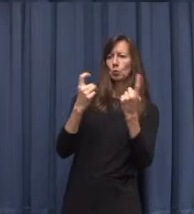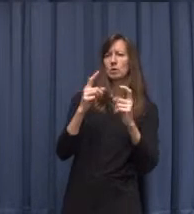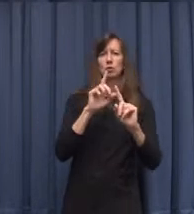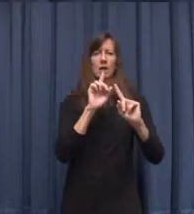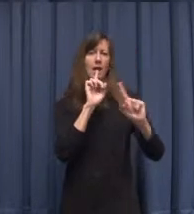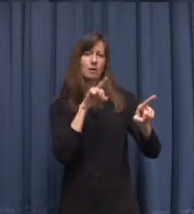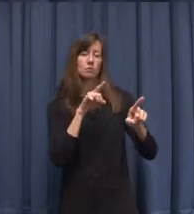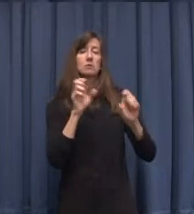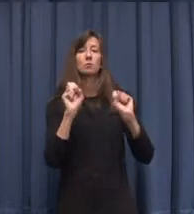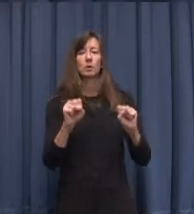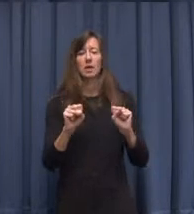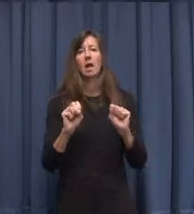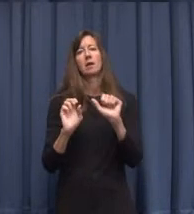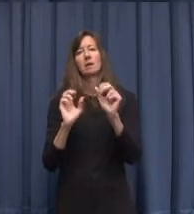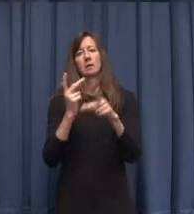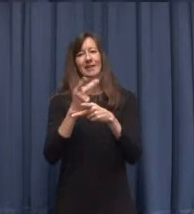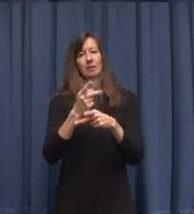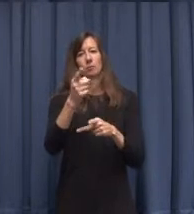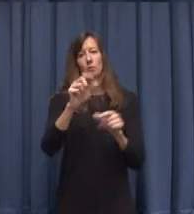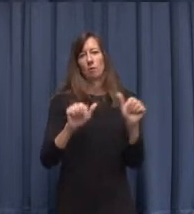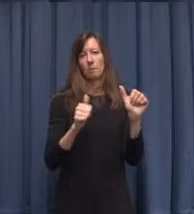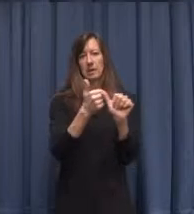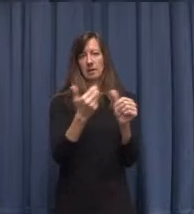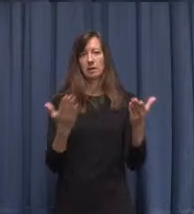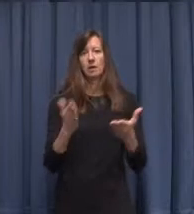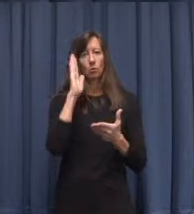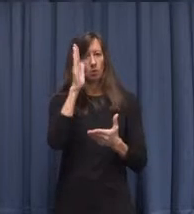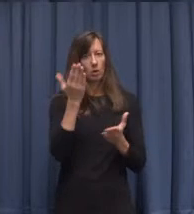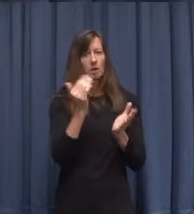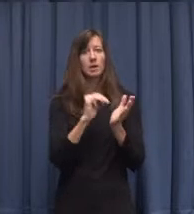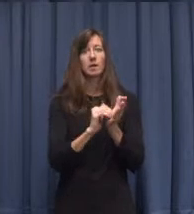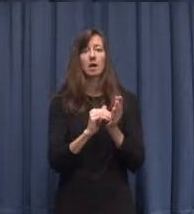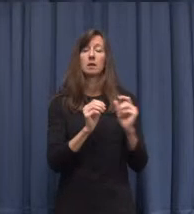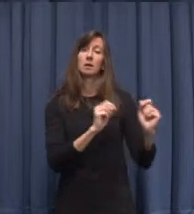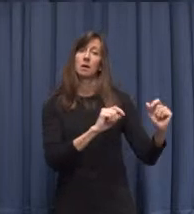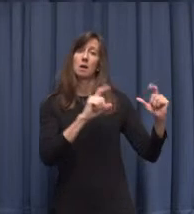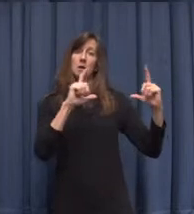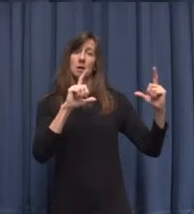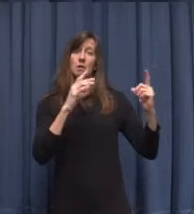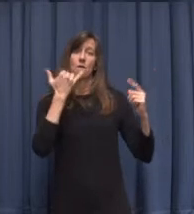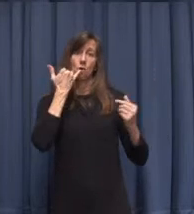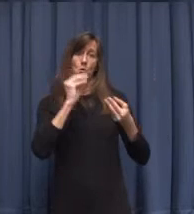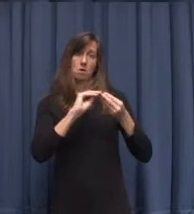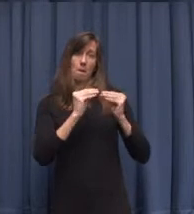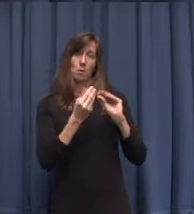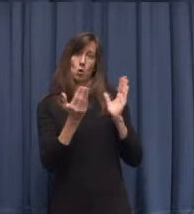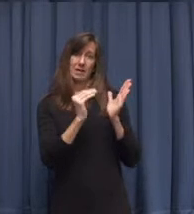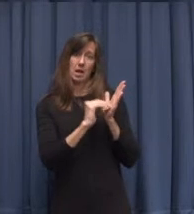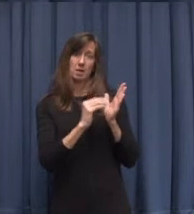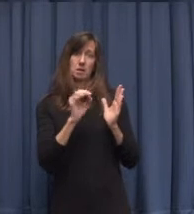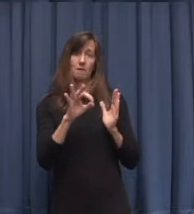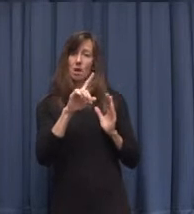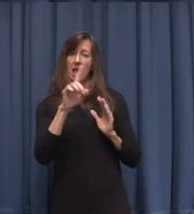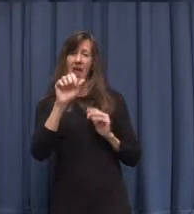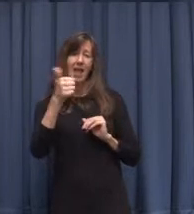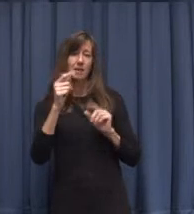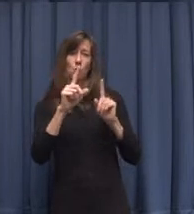keep you updated here. In the meantime, with any questions, we'll put that number up again. Please reach out to the Recovery Service